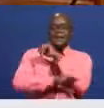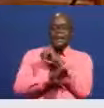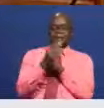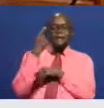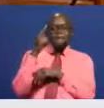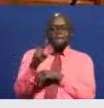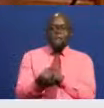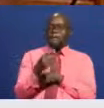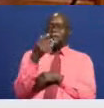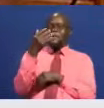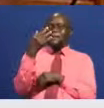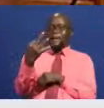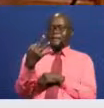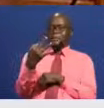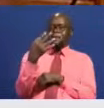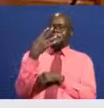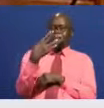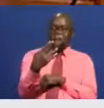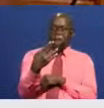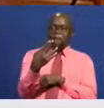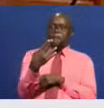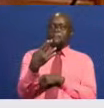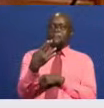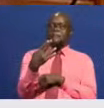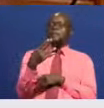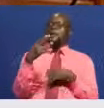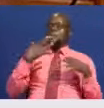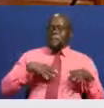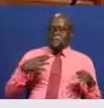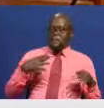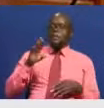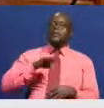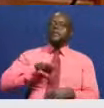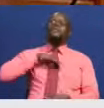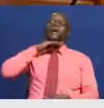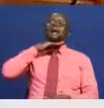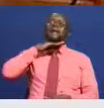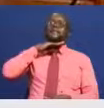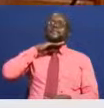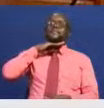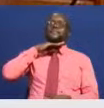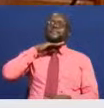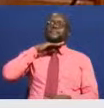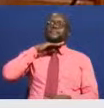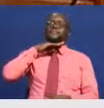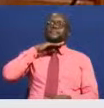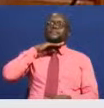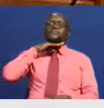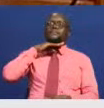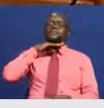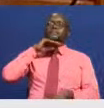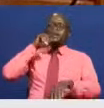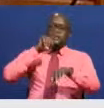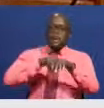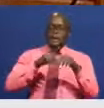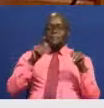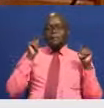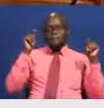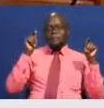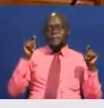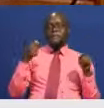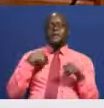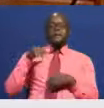for the 34 souls that were lost in this exercise. Now, I